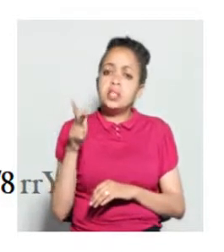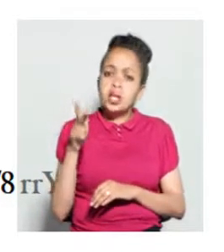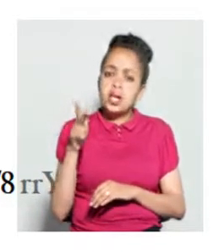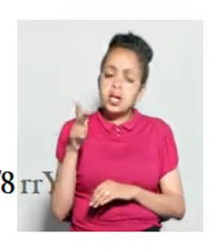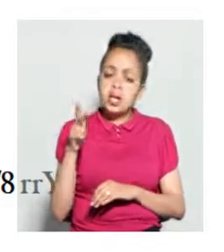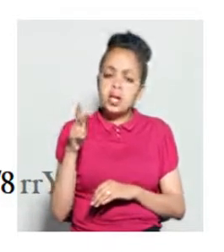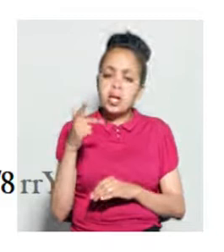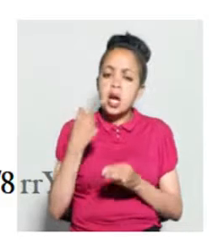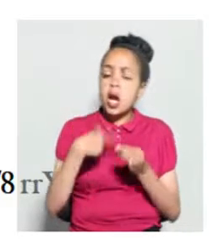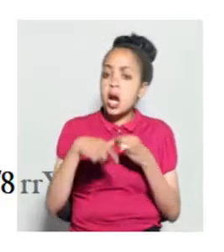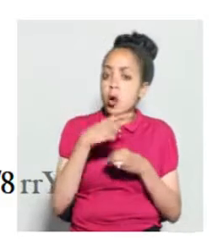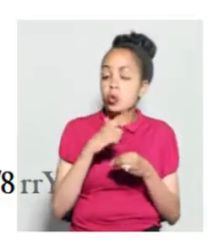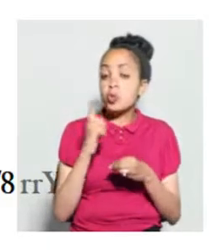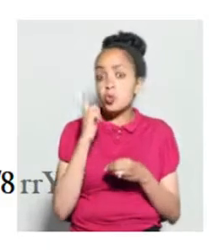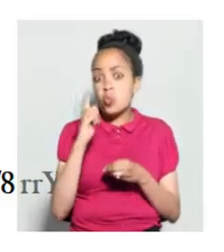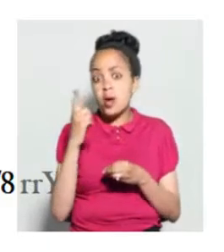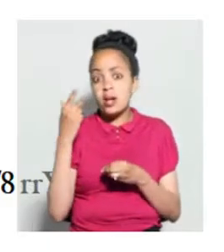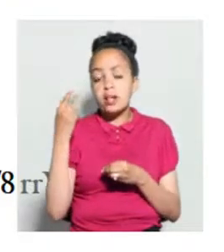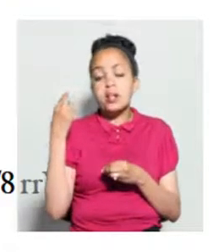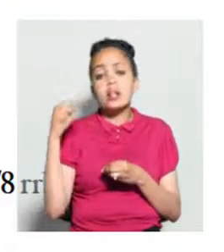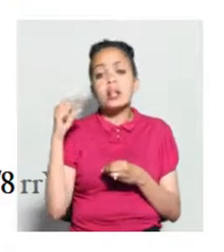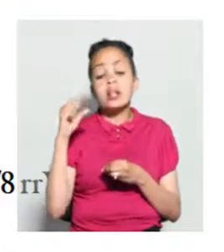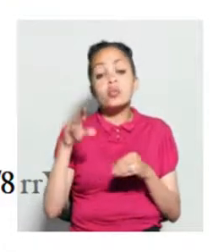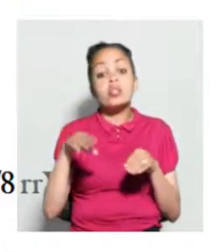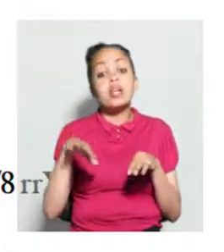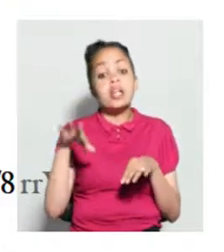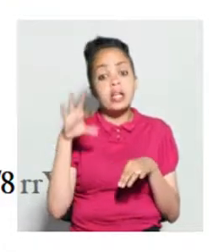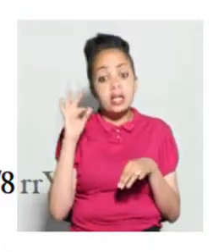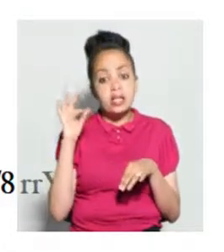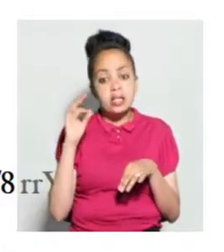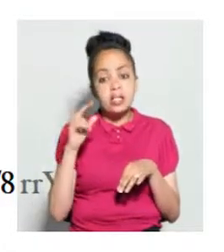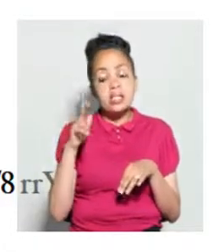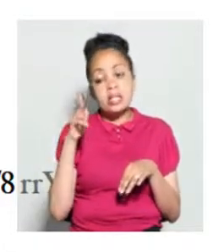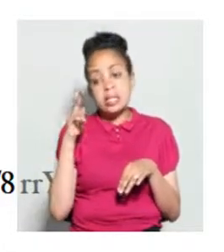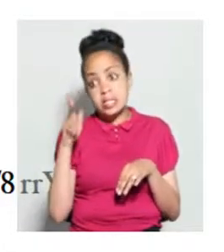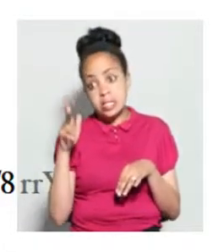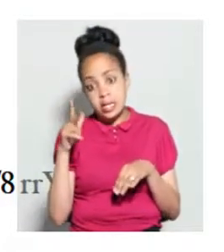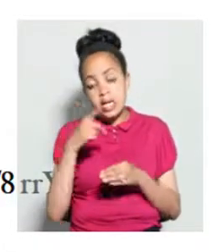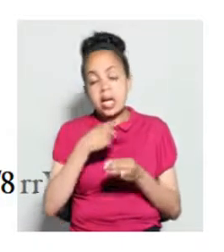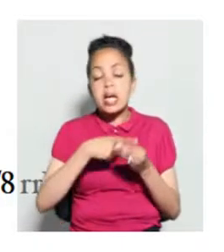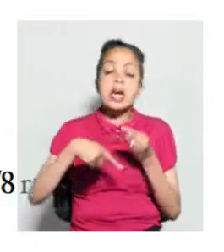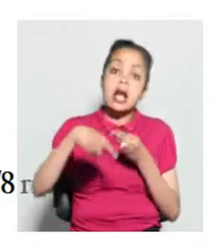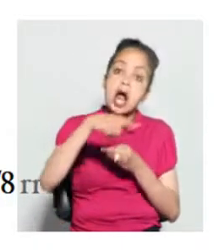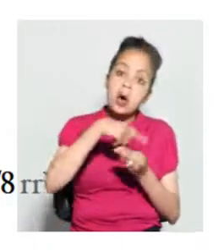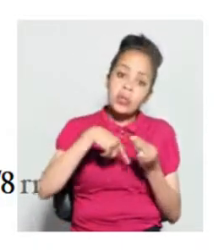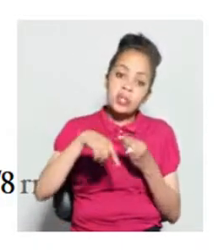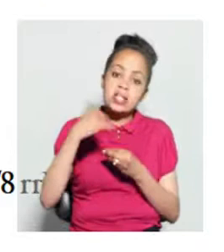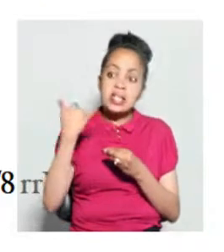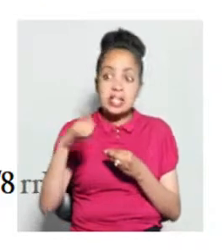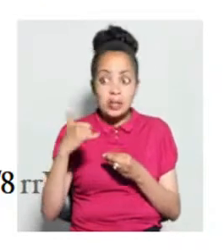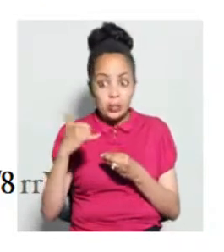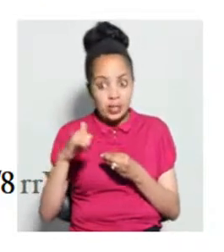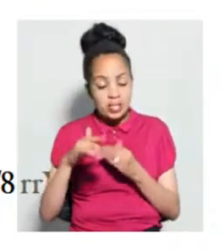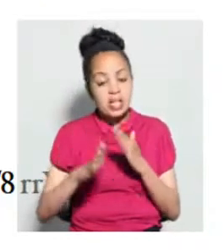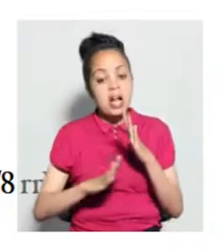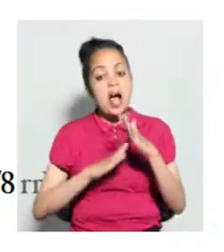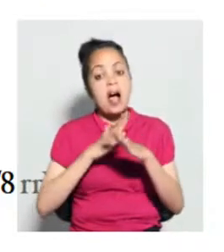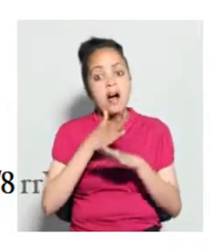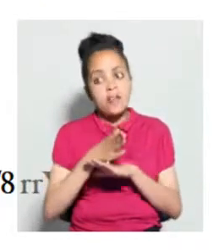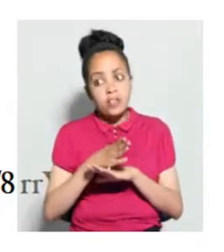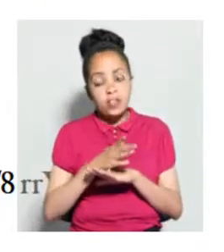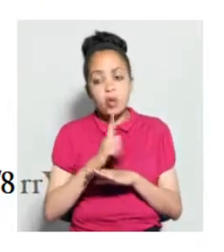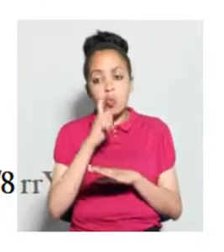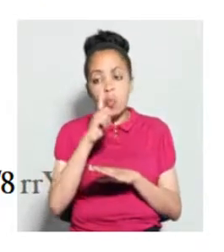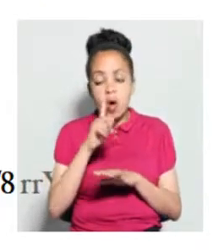with 1 green, which can give about 3 round green. Then after,